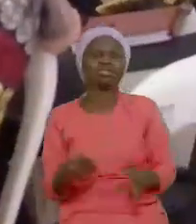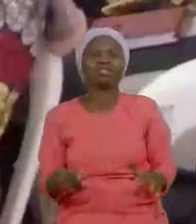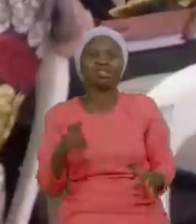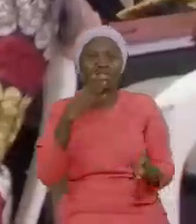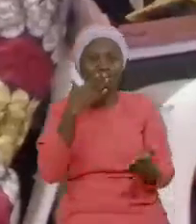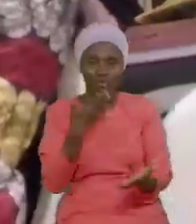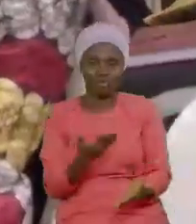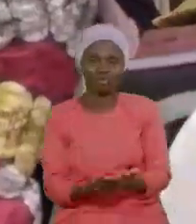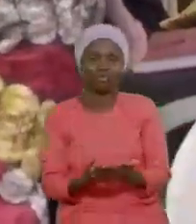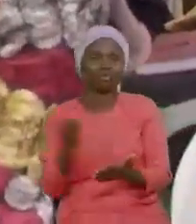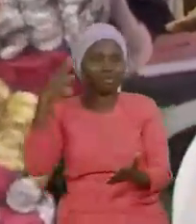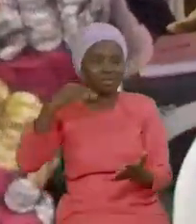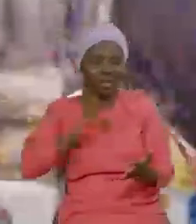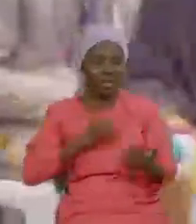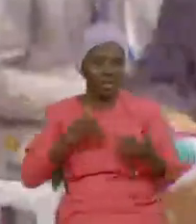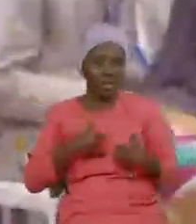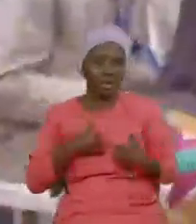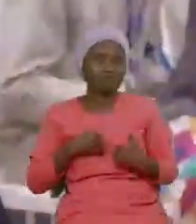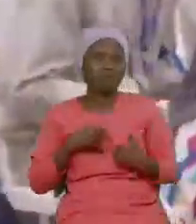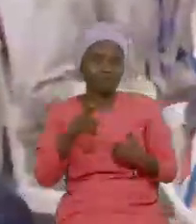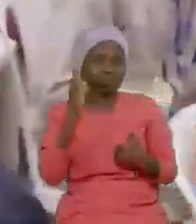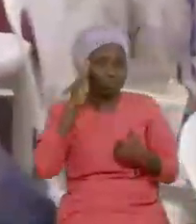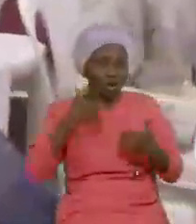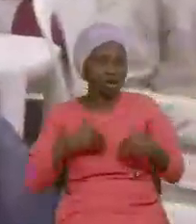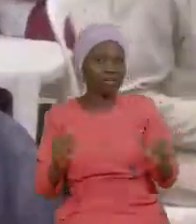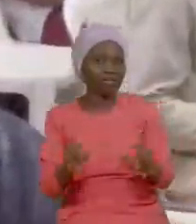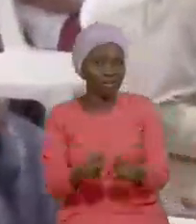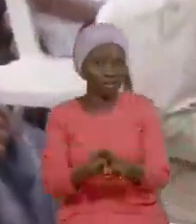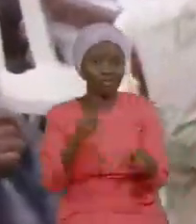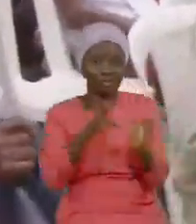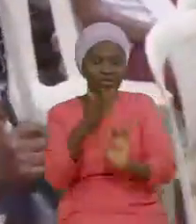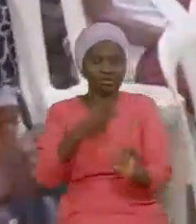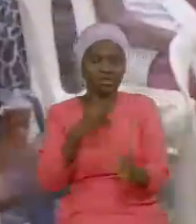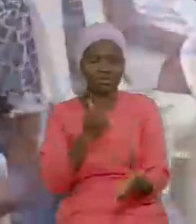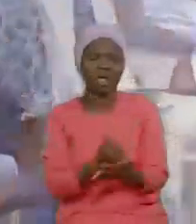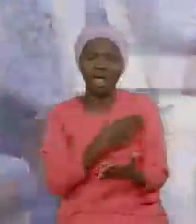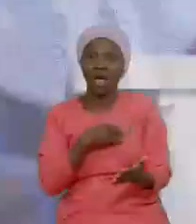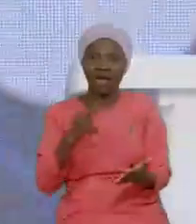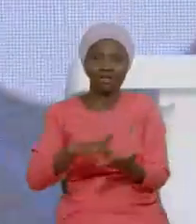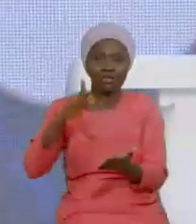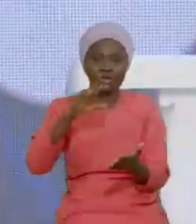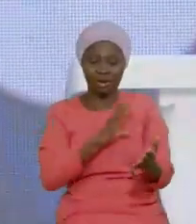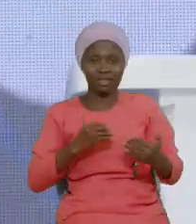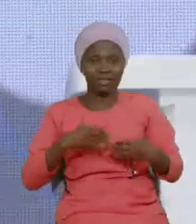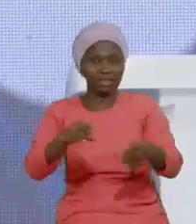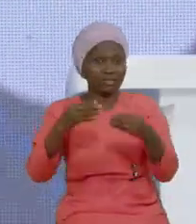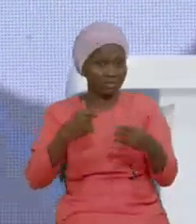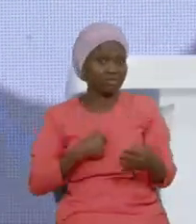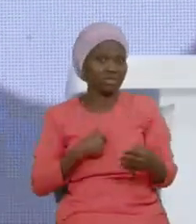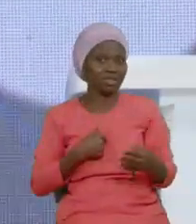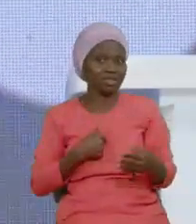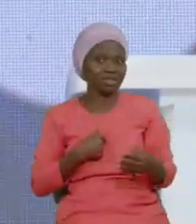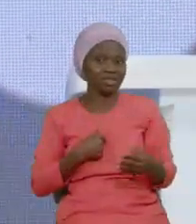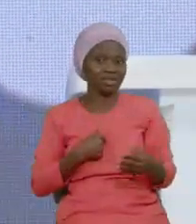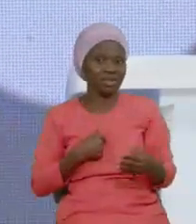will have. And the glory Christ has given me, the Lord, the same God that you